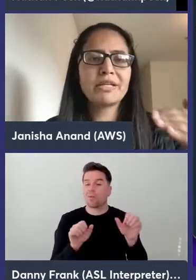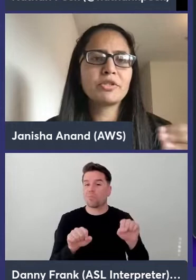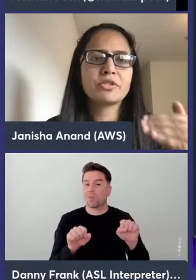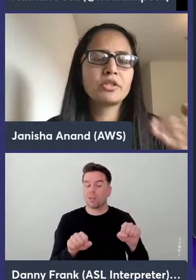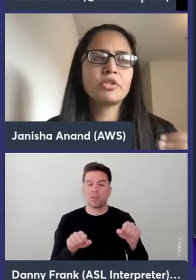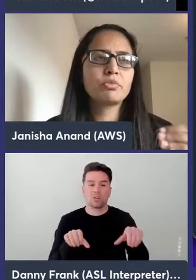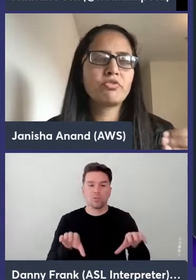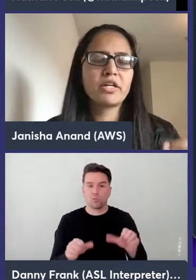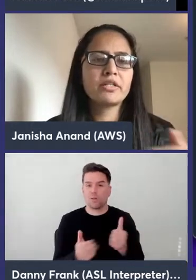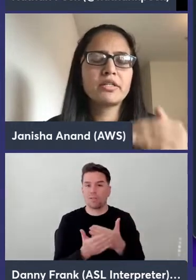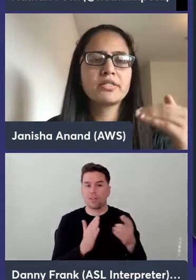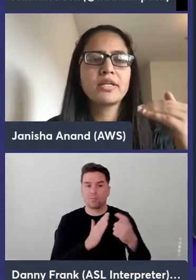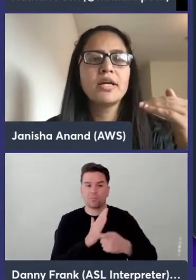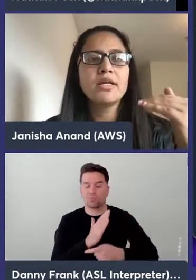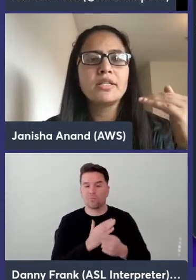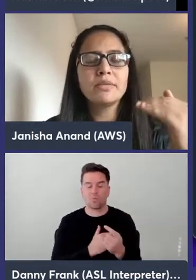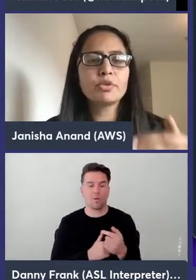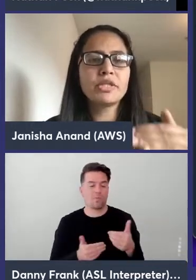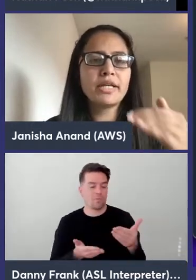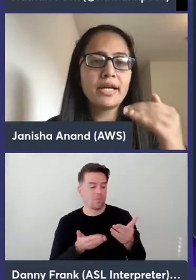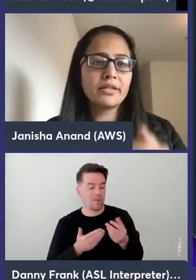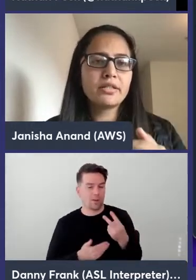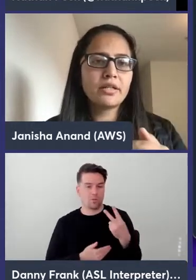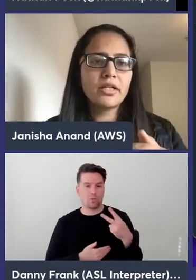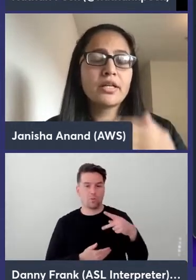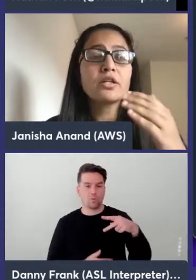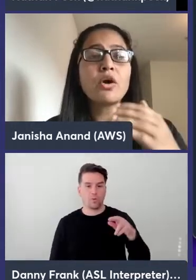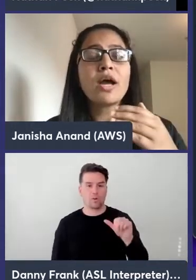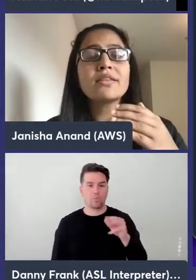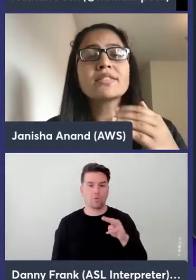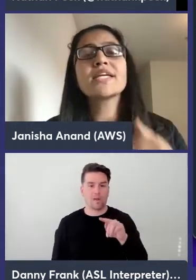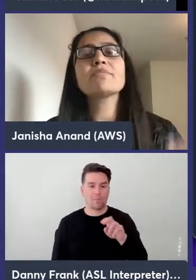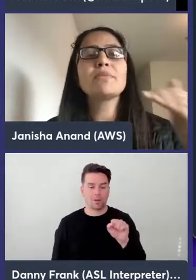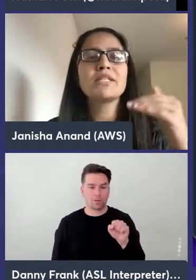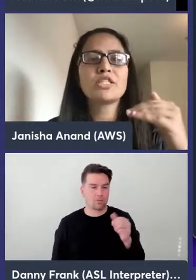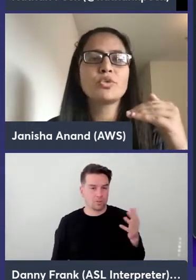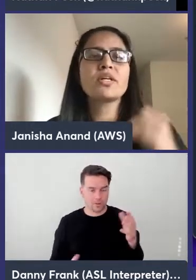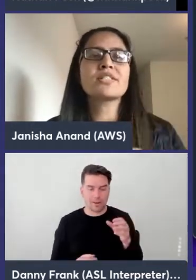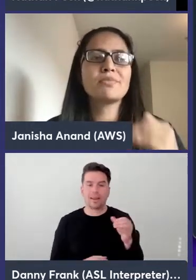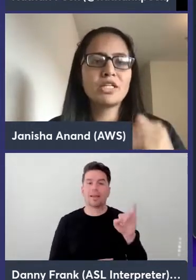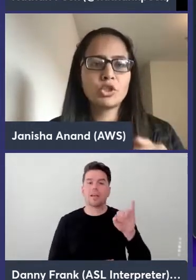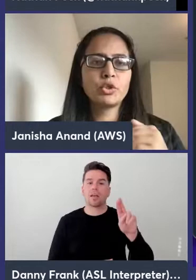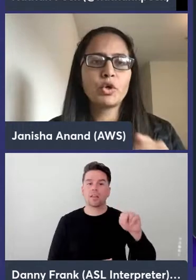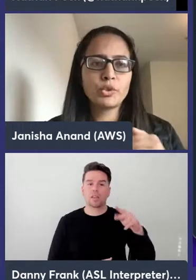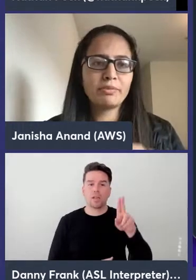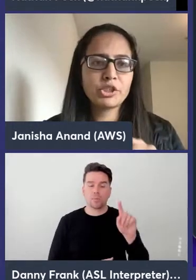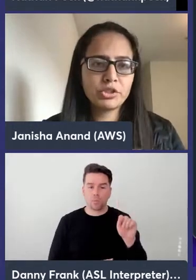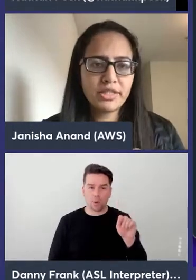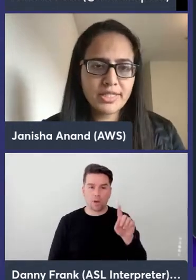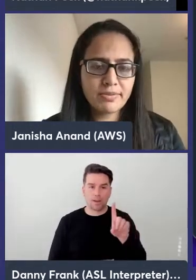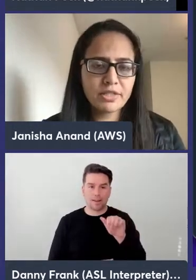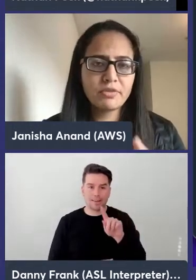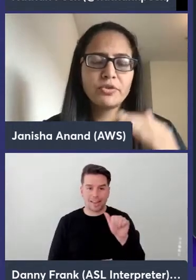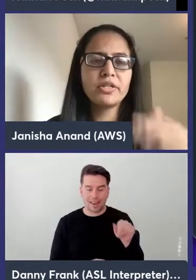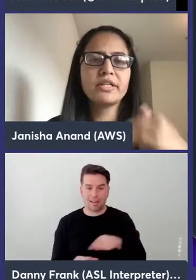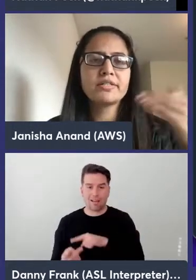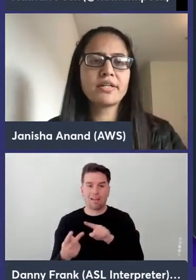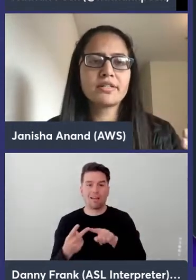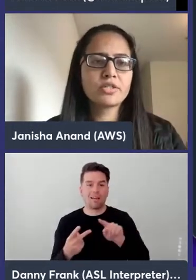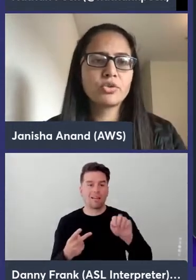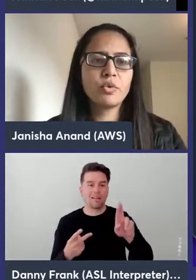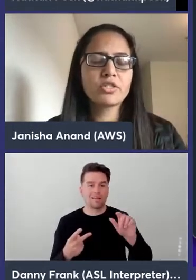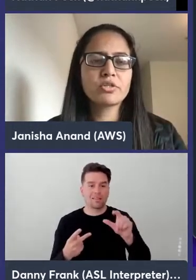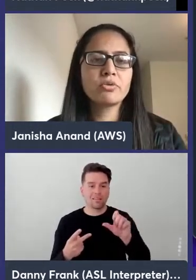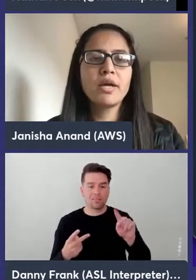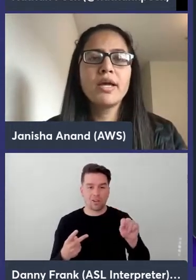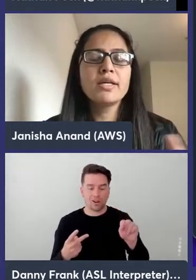minimum parameters that you need to provide it is the input data and the target. And at the same time, it lets you customize your AutoML journey as well. So if you're a data